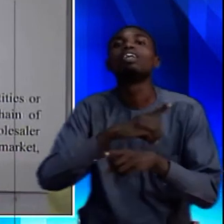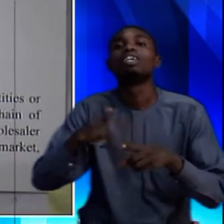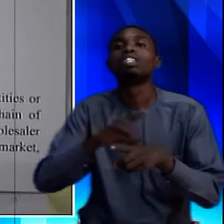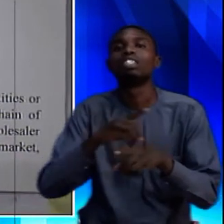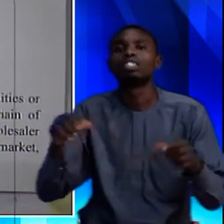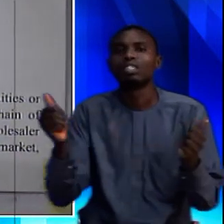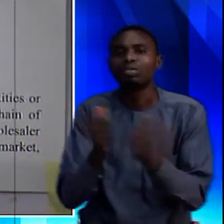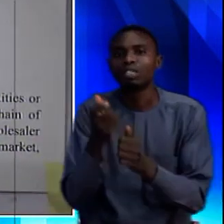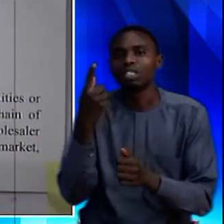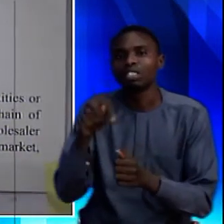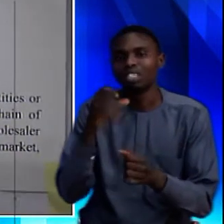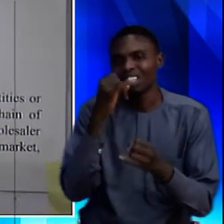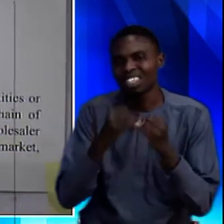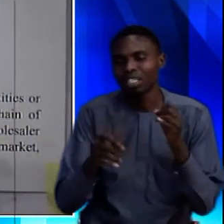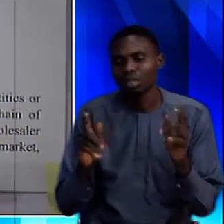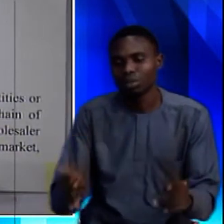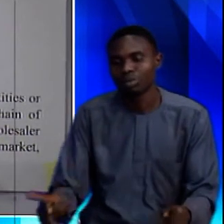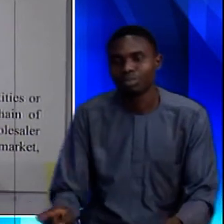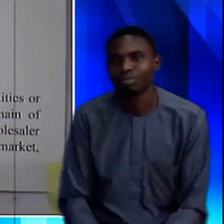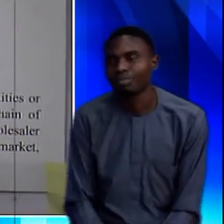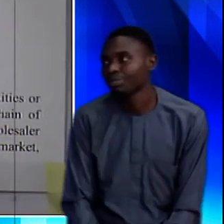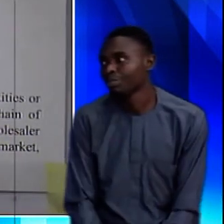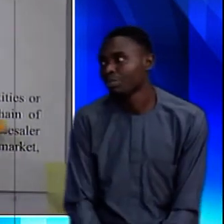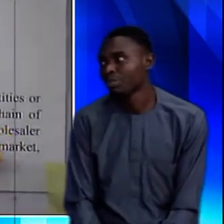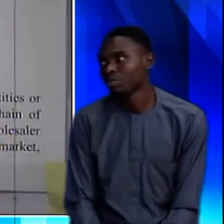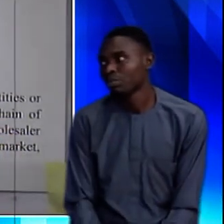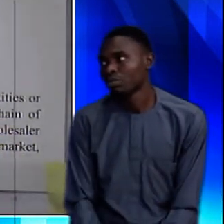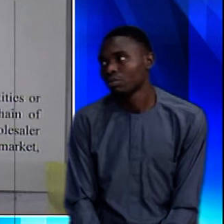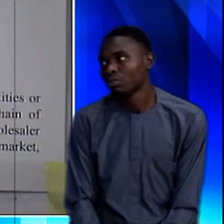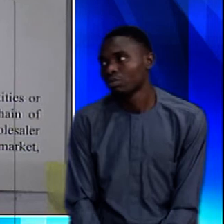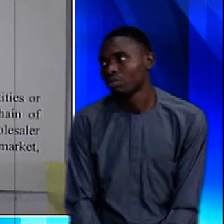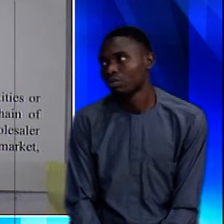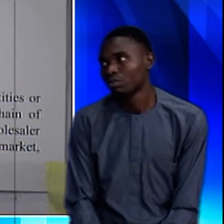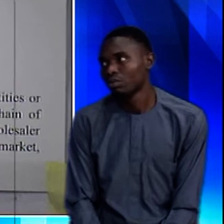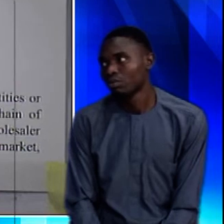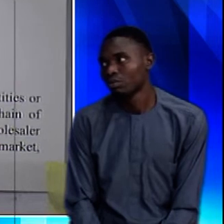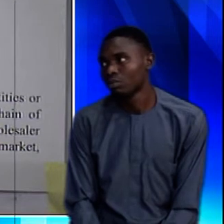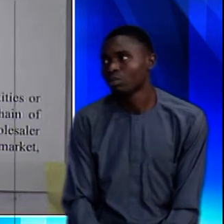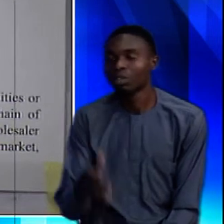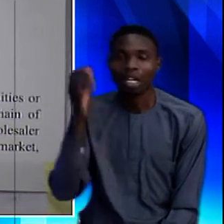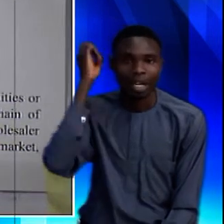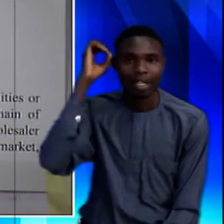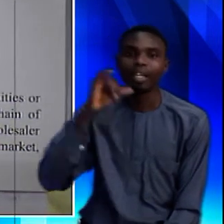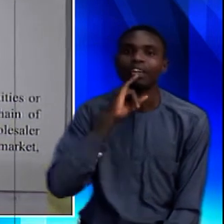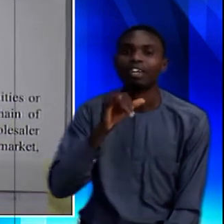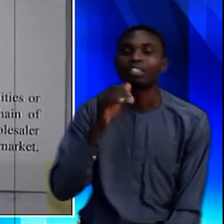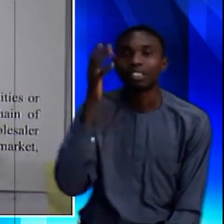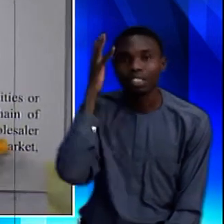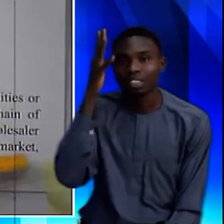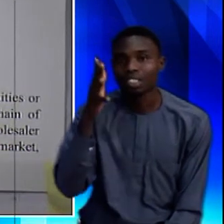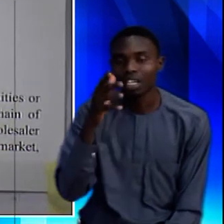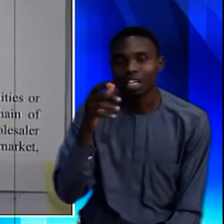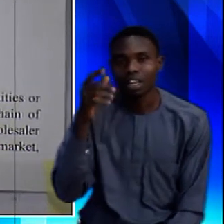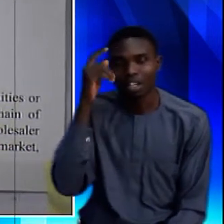Now, he is the last link, as I mentioned earlier, in the chain of distribution. He is therefore the middleman between